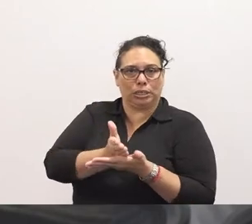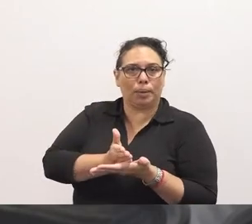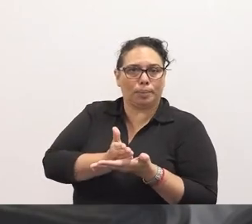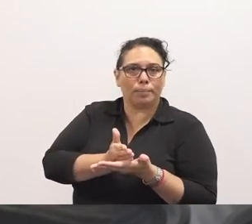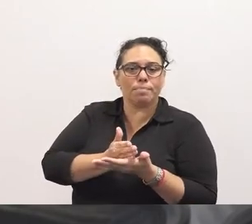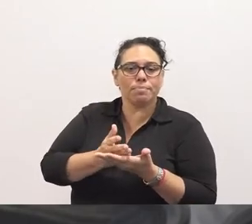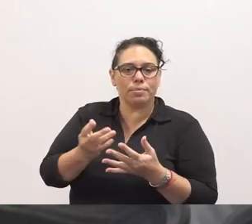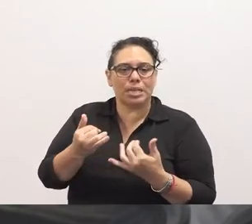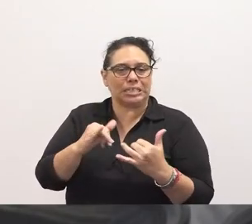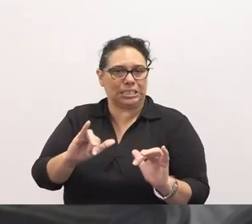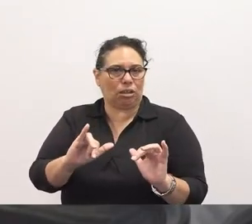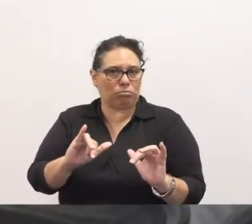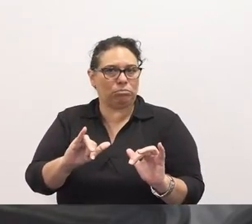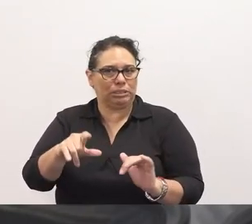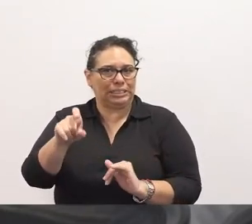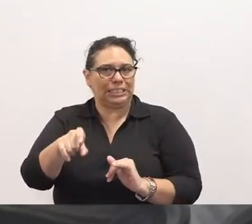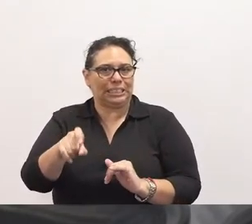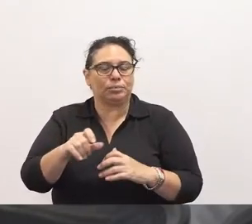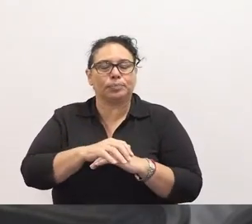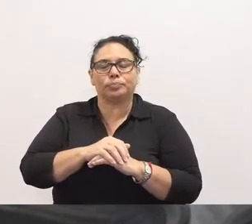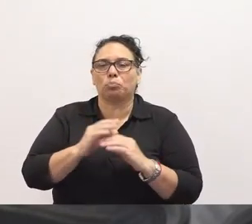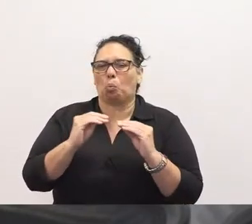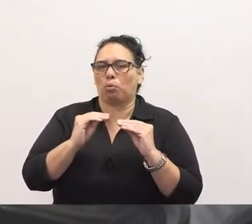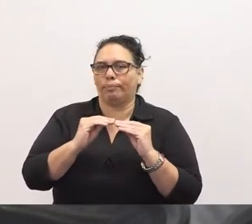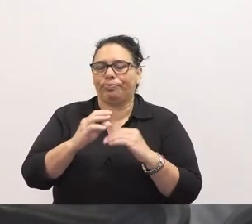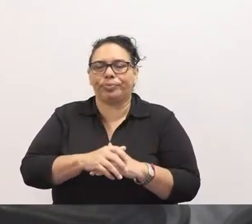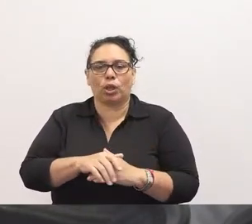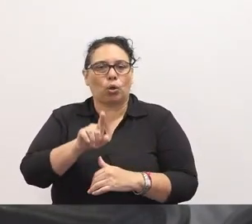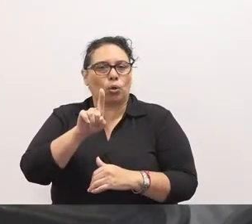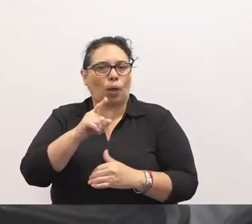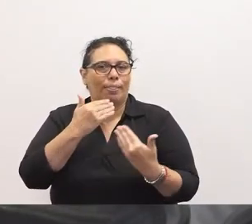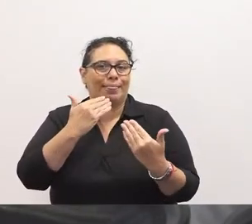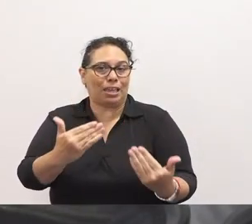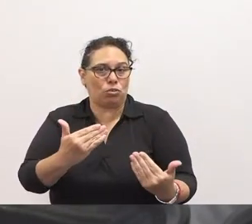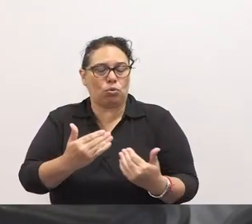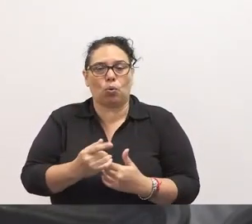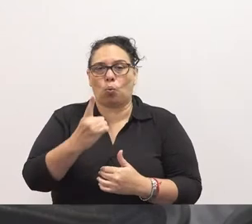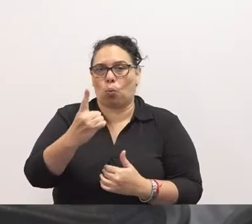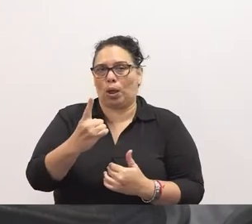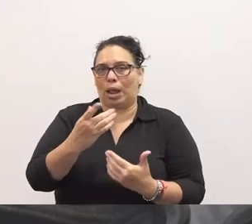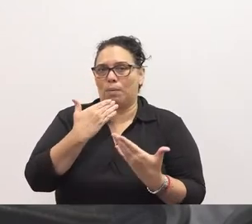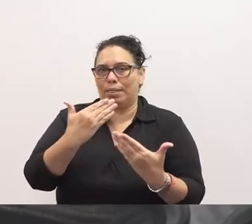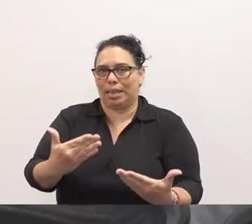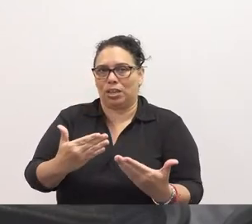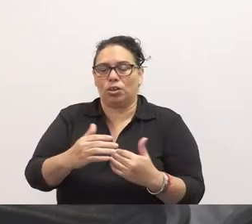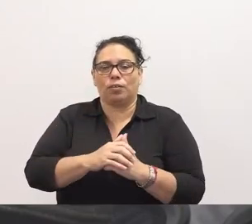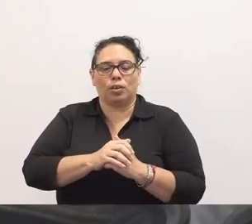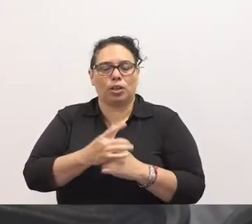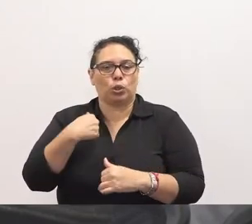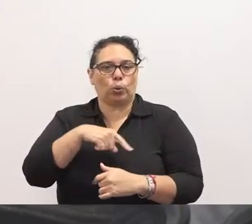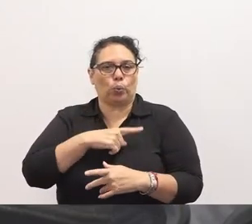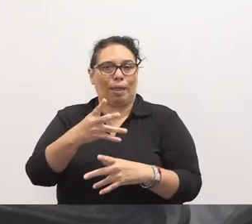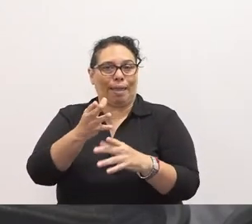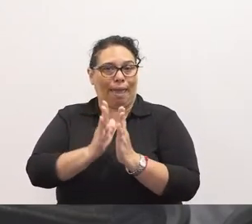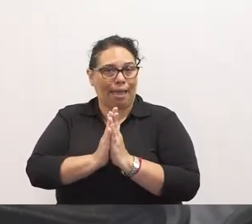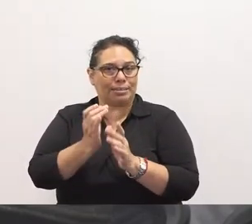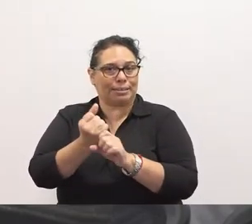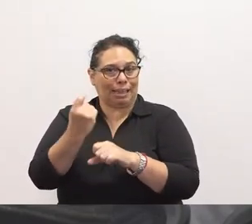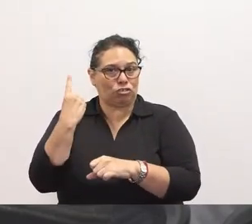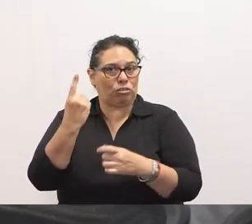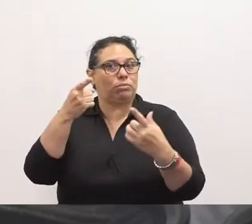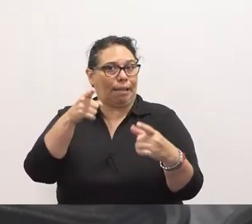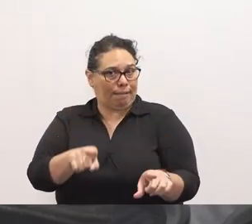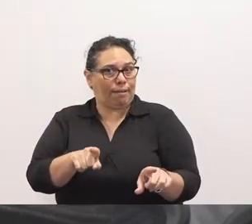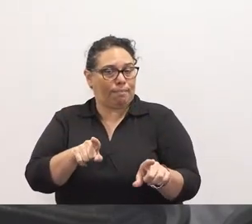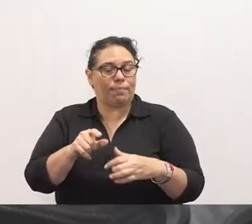but it's still, I think it's still needed. The one that I want to thank you for, because I feel like this was the one that we asked for last year, and it actually